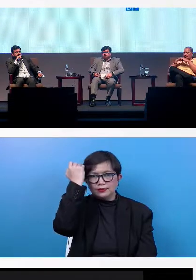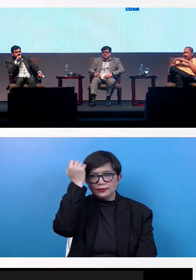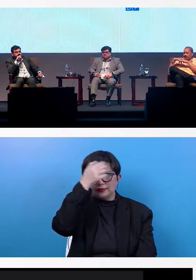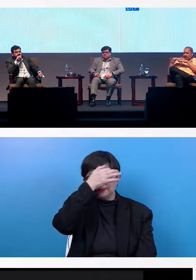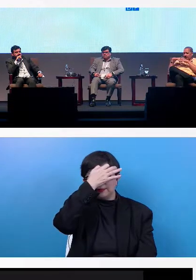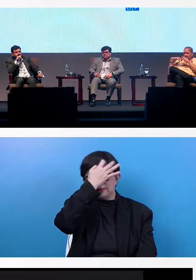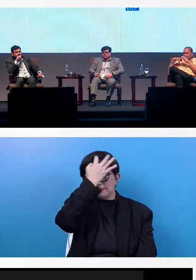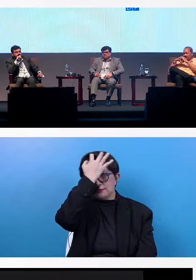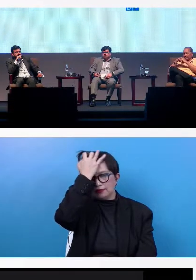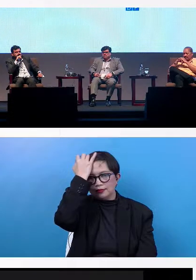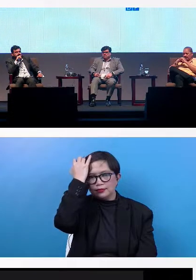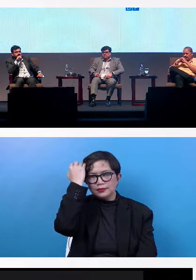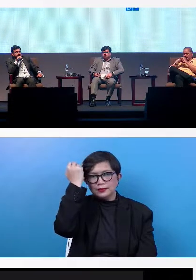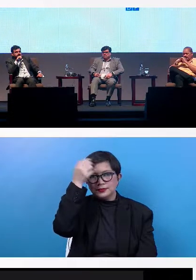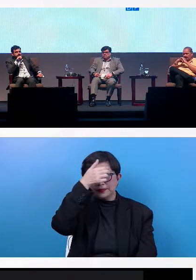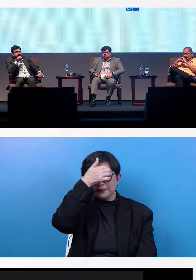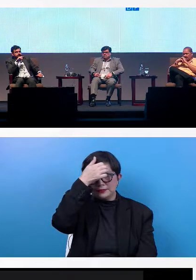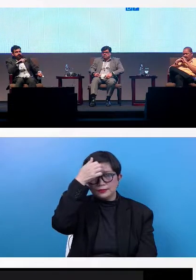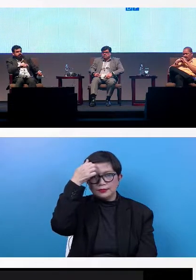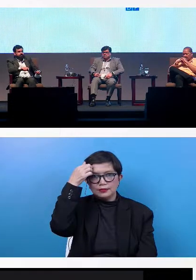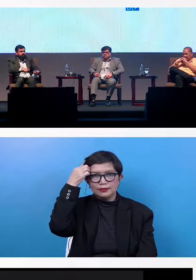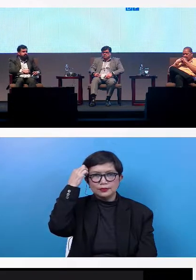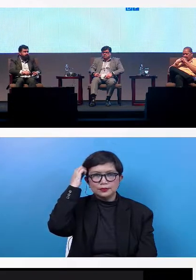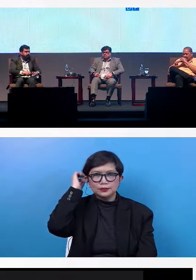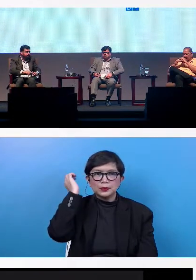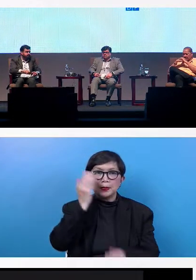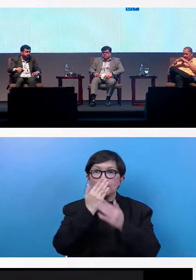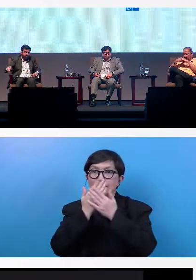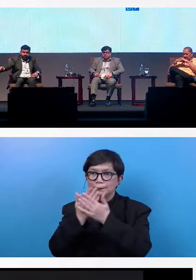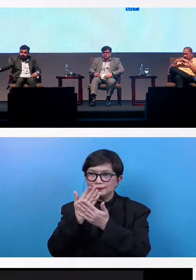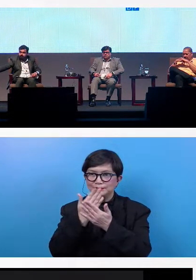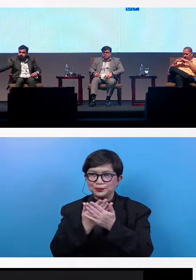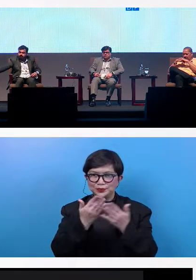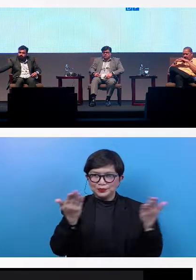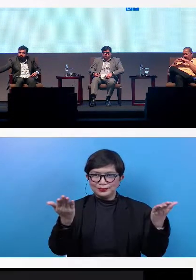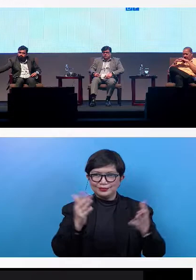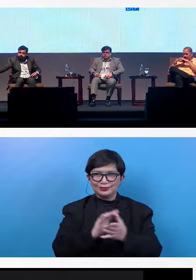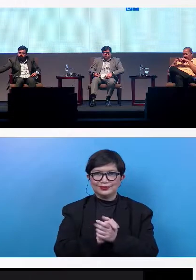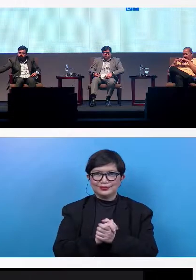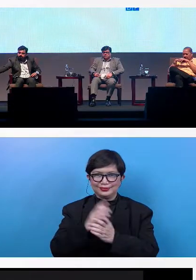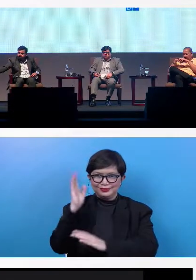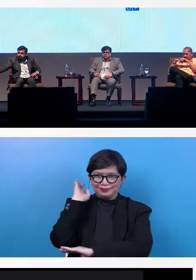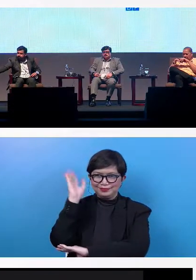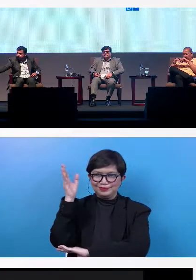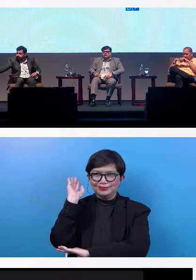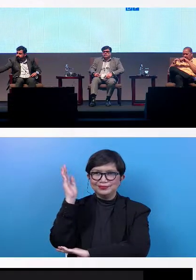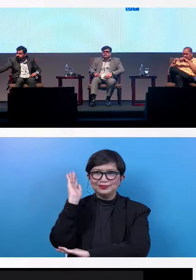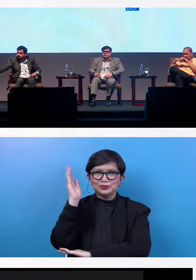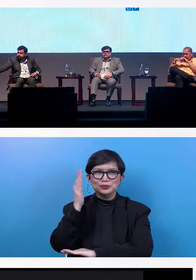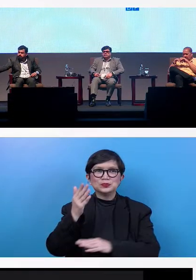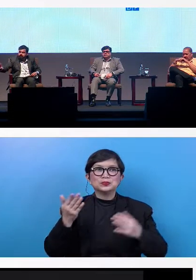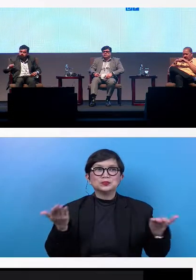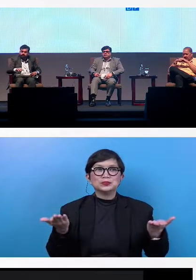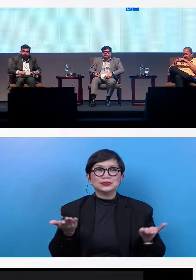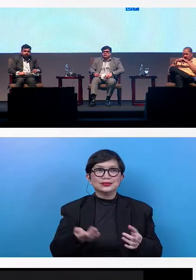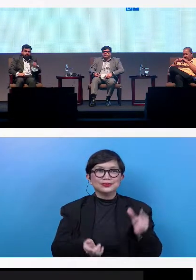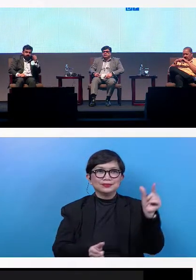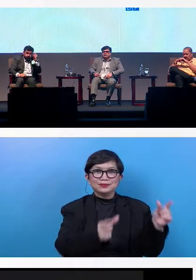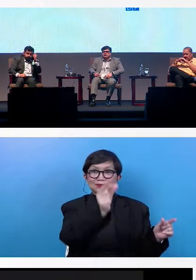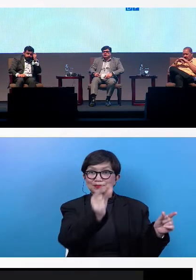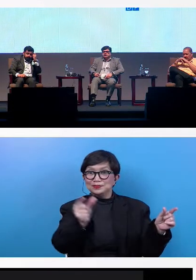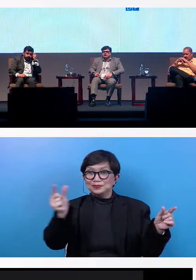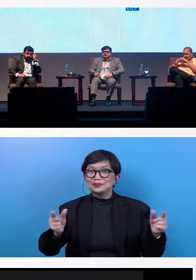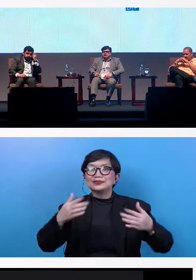Yeah, thanks. So thanks, Abhilash, and thanks to the speaker for the in the audience for the question.